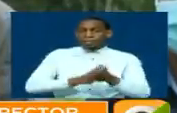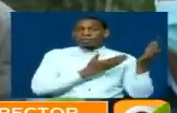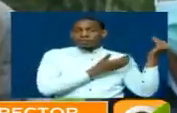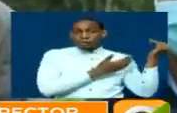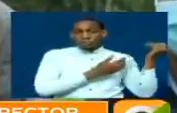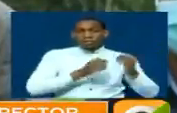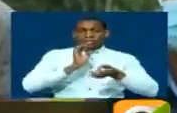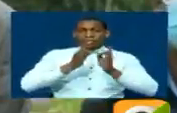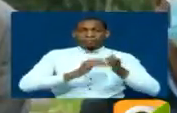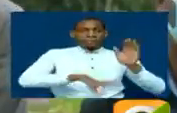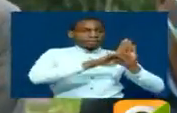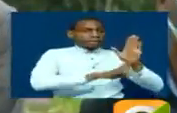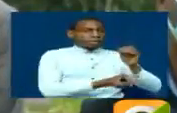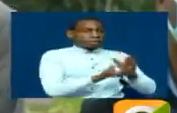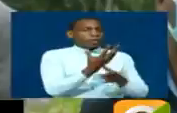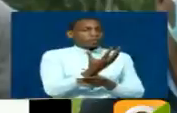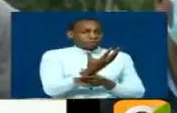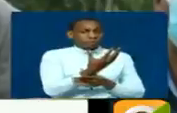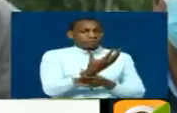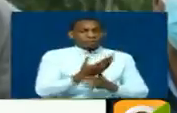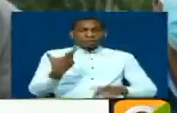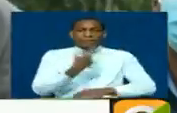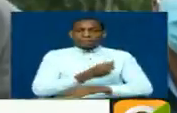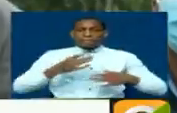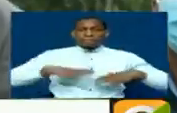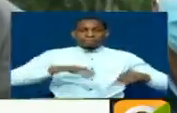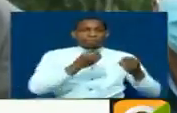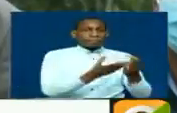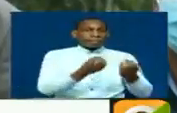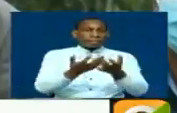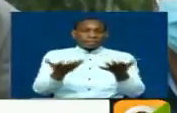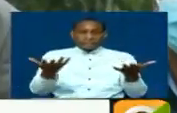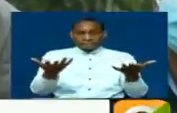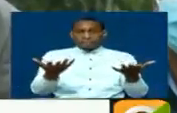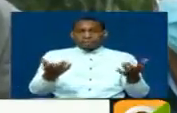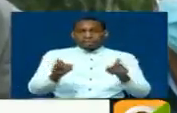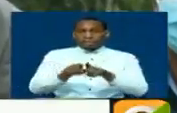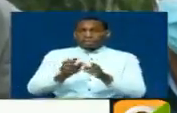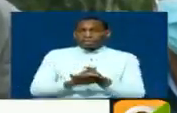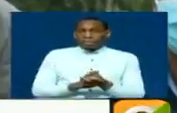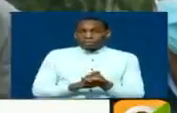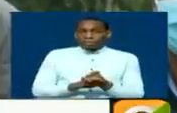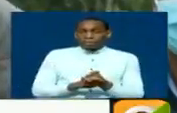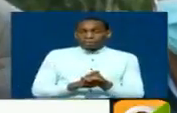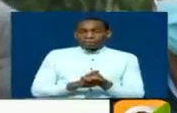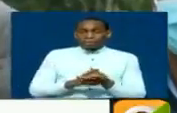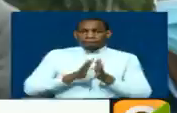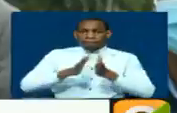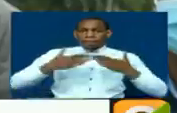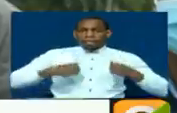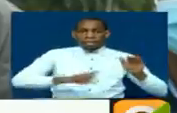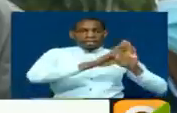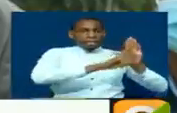the measures that we have put in place, we get to vaccinate more people, we respect the public health social